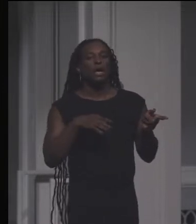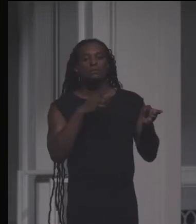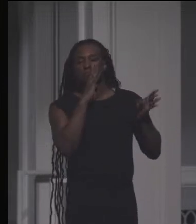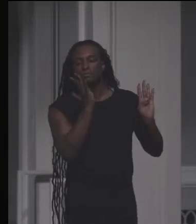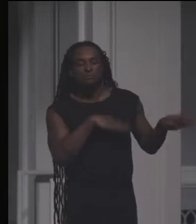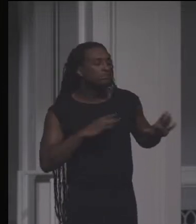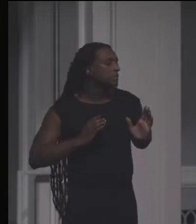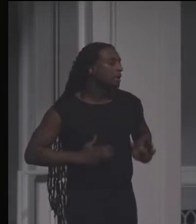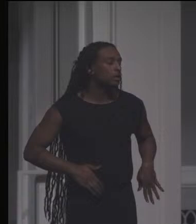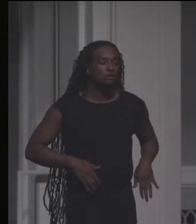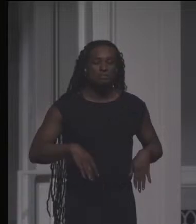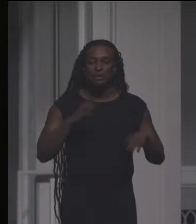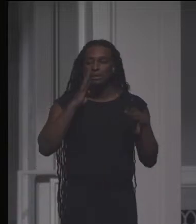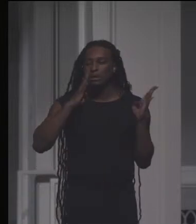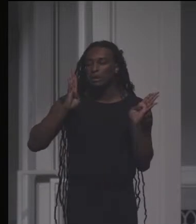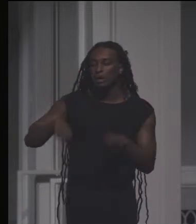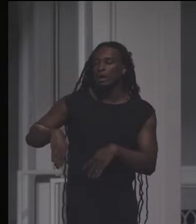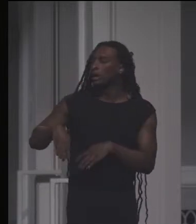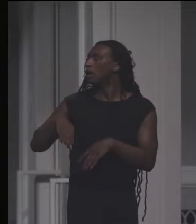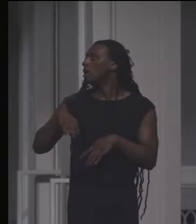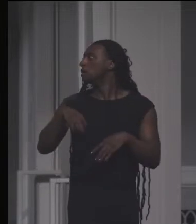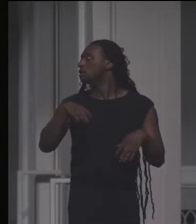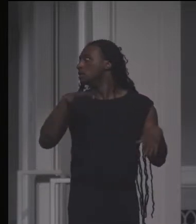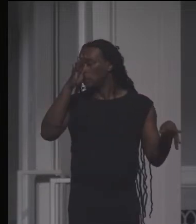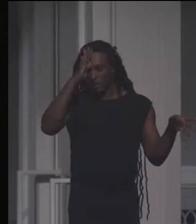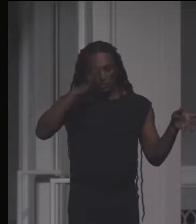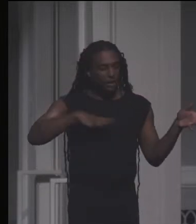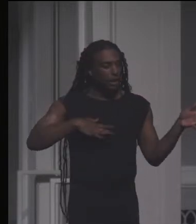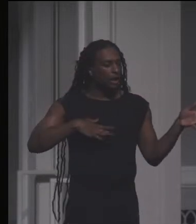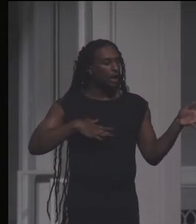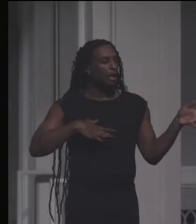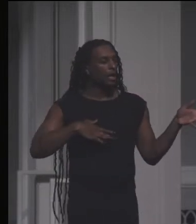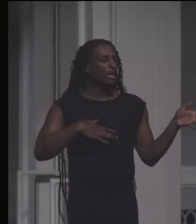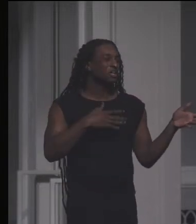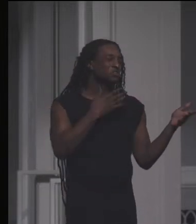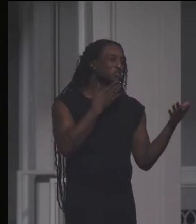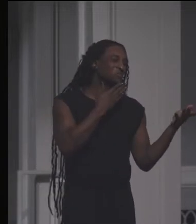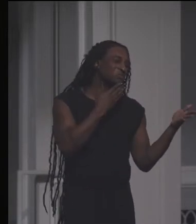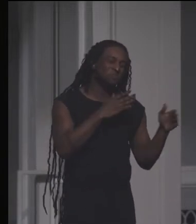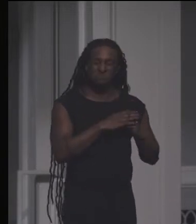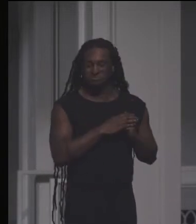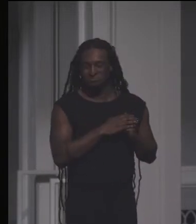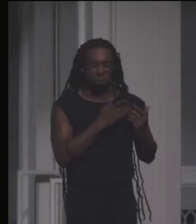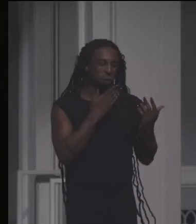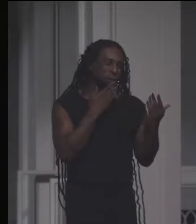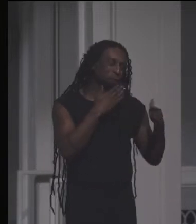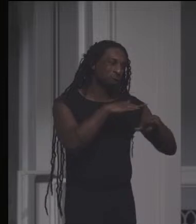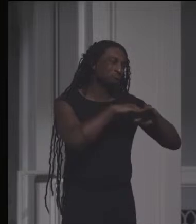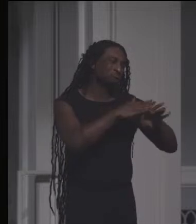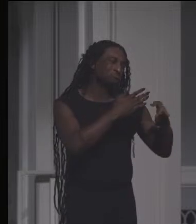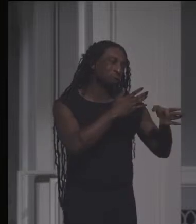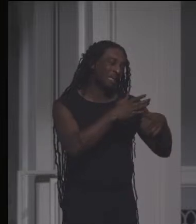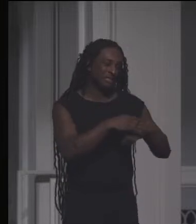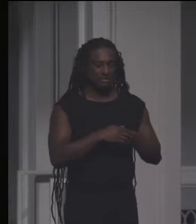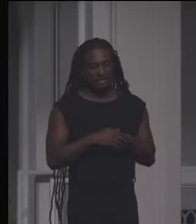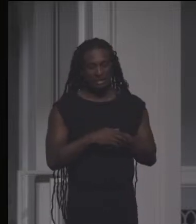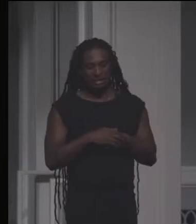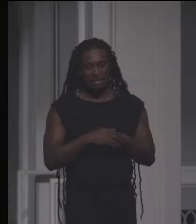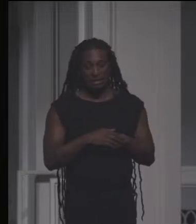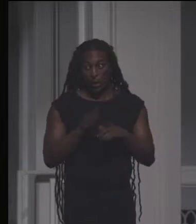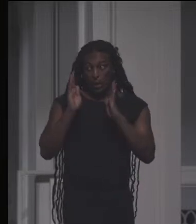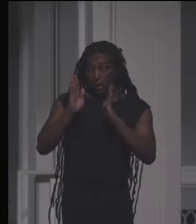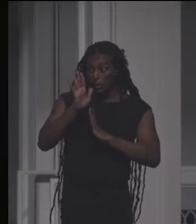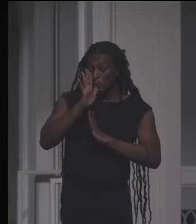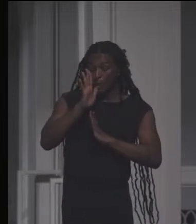she treated with offhand kindness. She paid attention, too, to her mother when she must. And